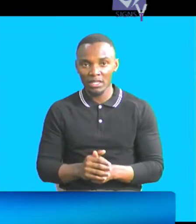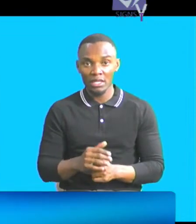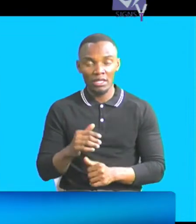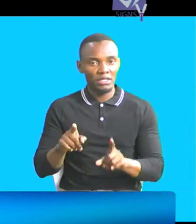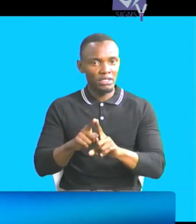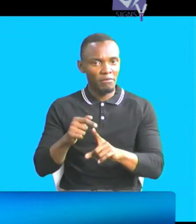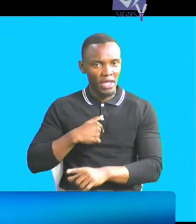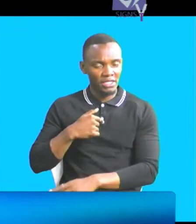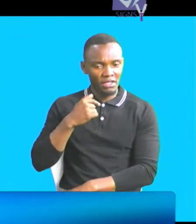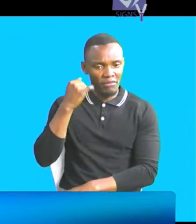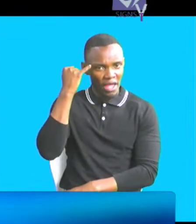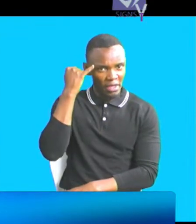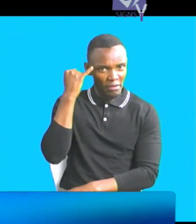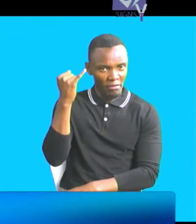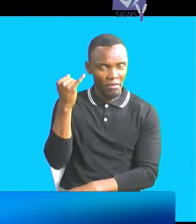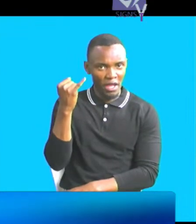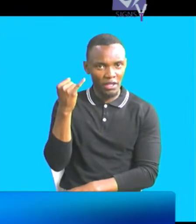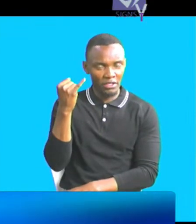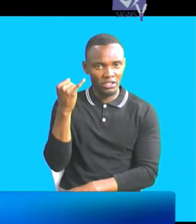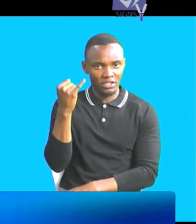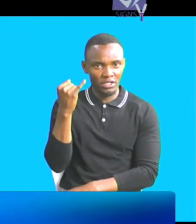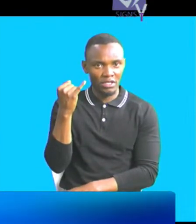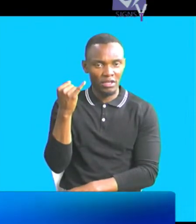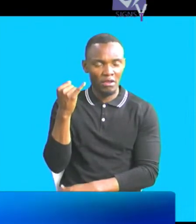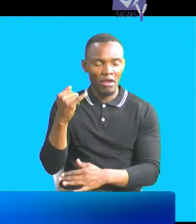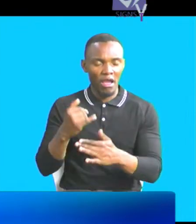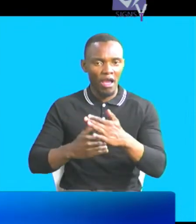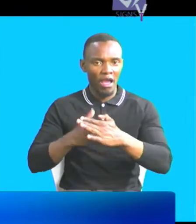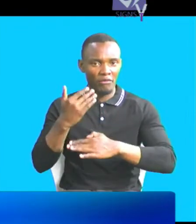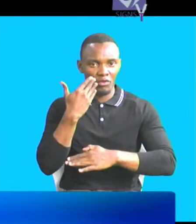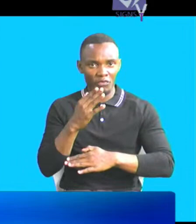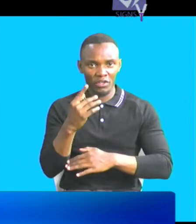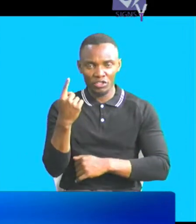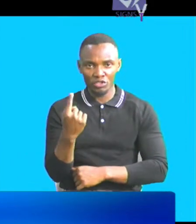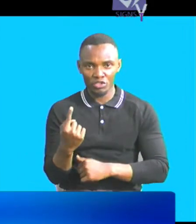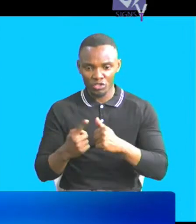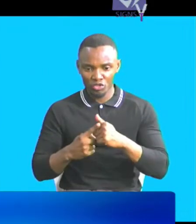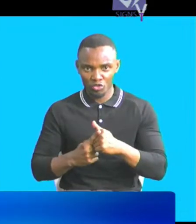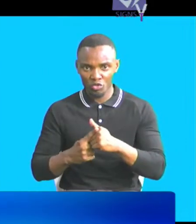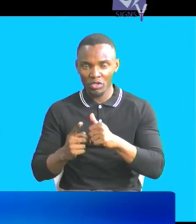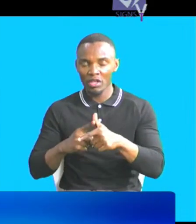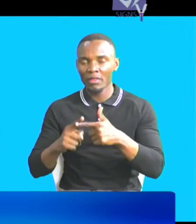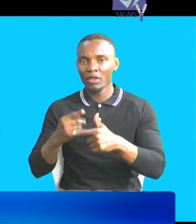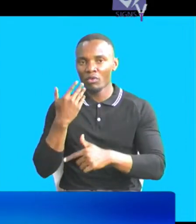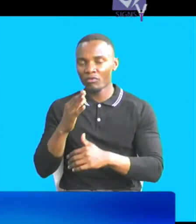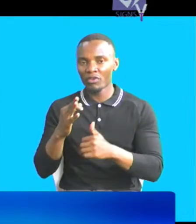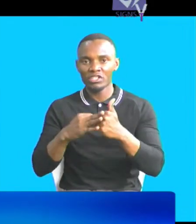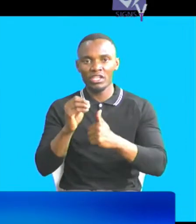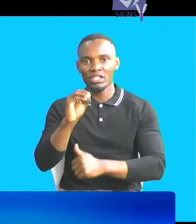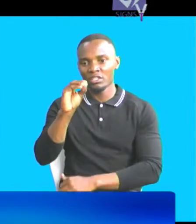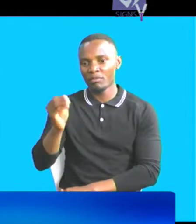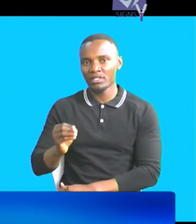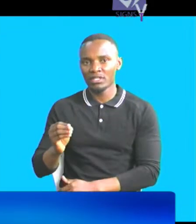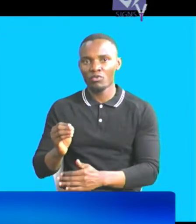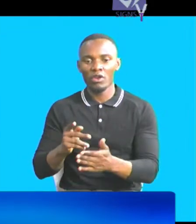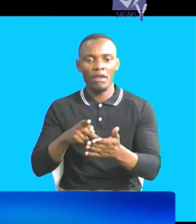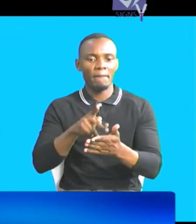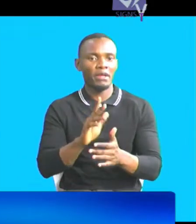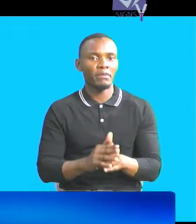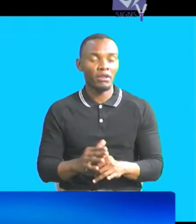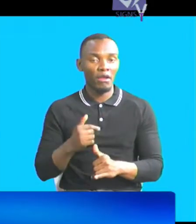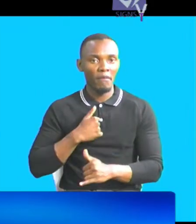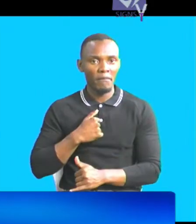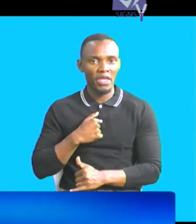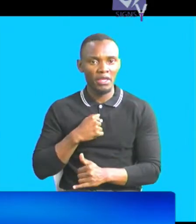projecting that by end of June, we'll have crossed 80% repayment. So I do not have the right